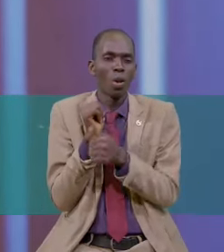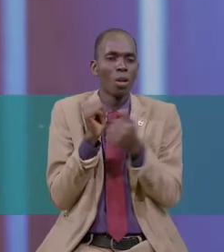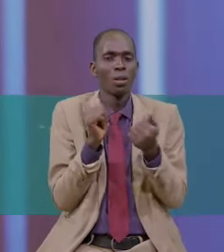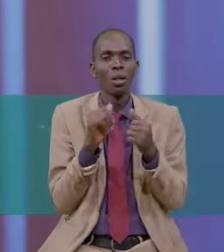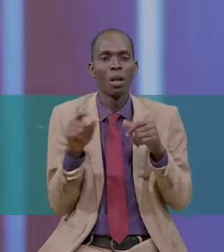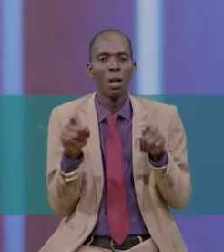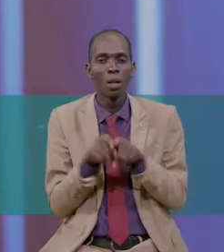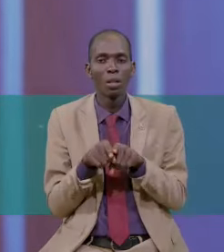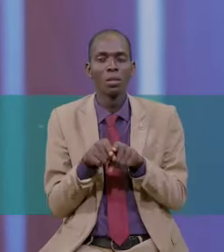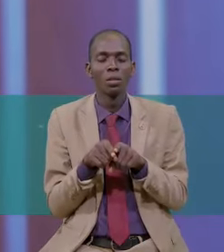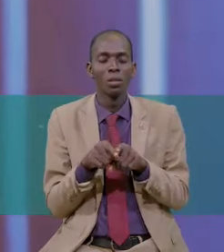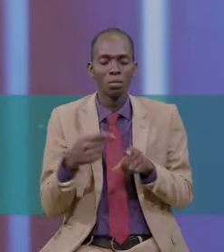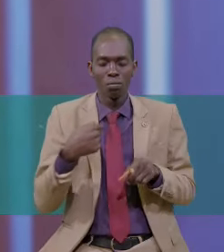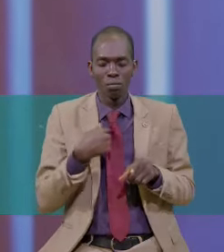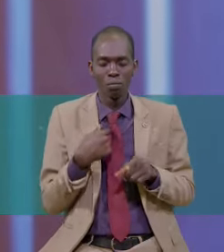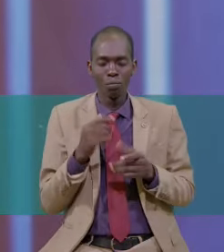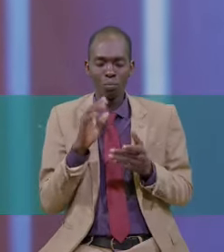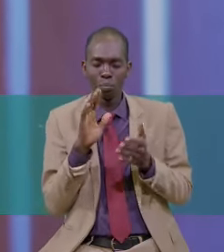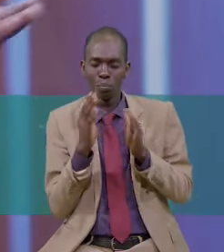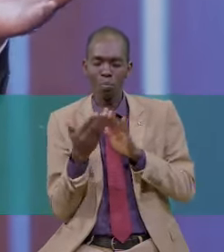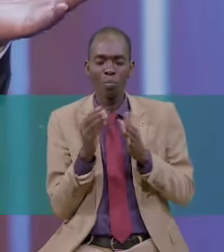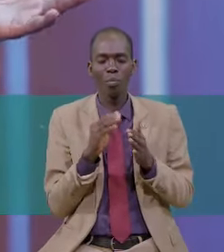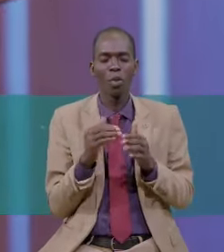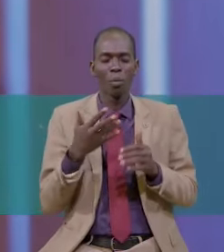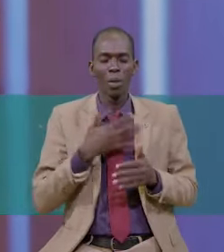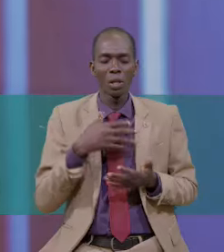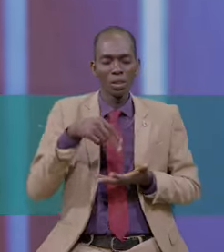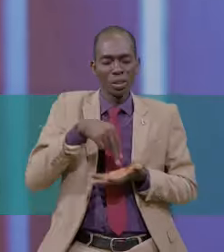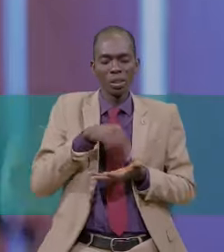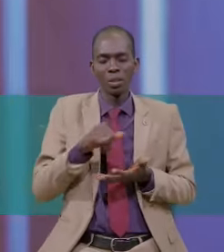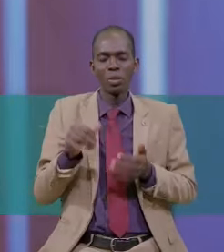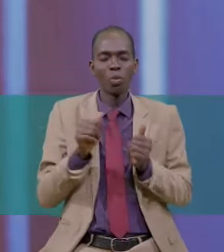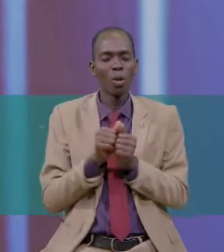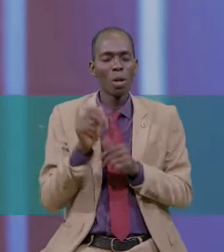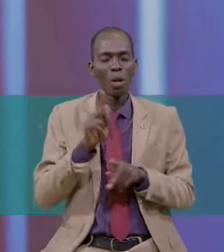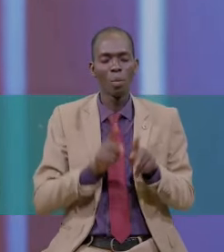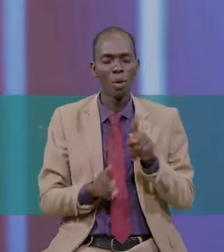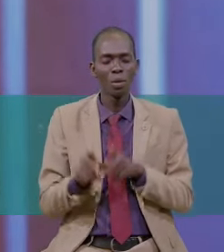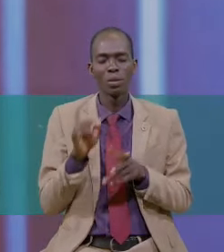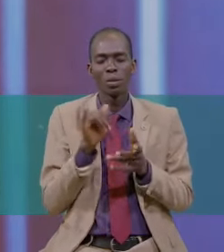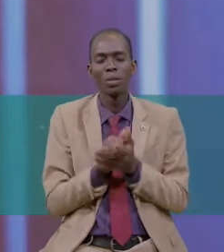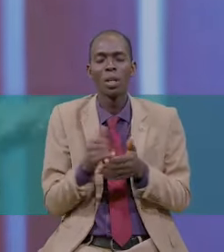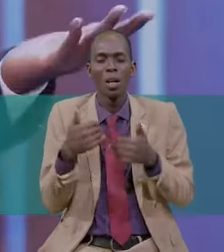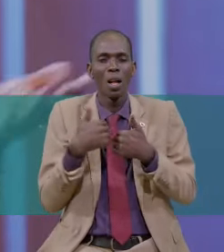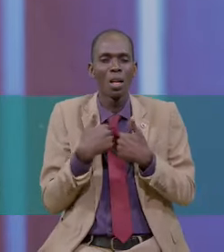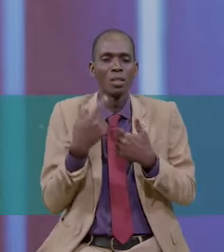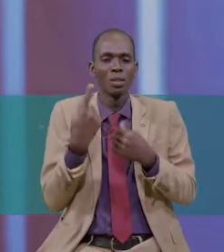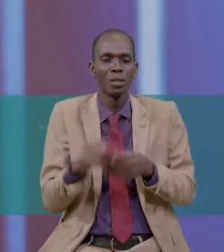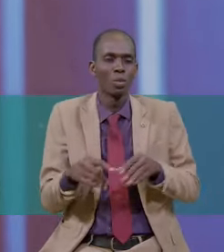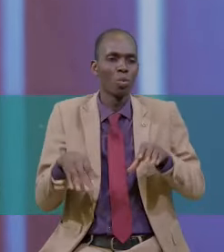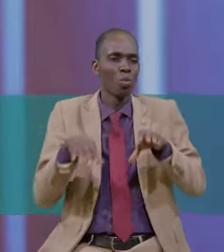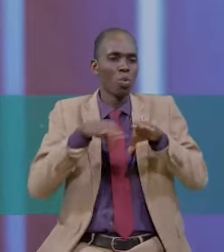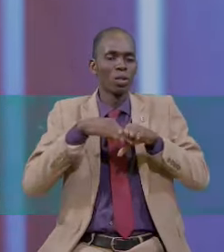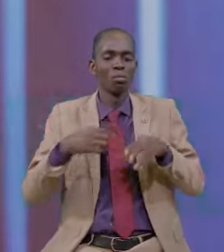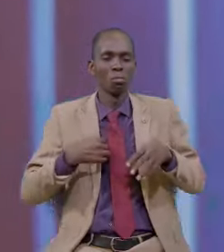compare my standing in society with those people that have the wedding garment, I'm okay. I'm just like